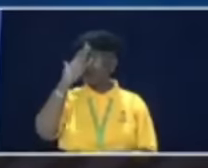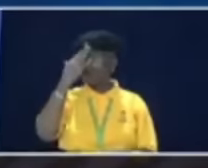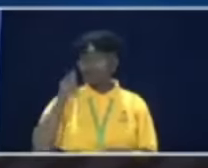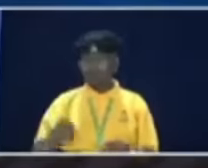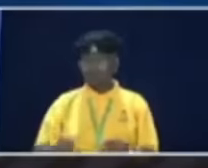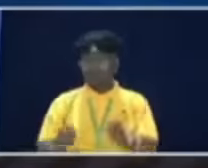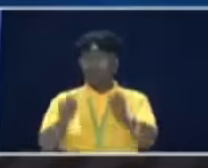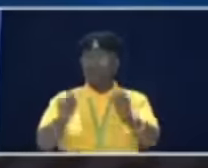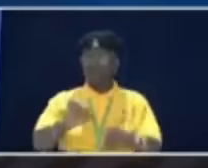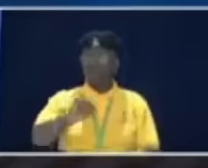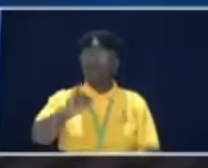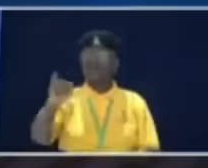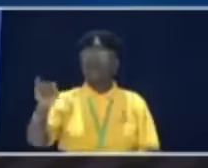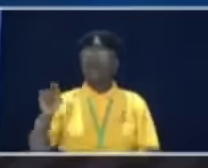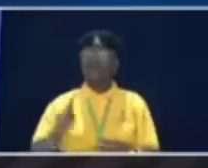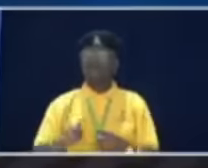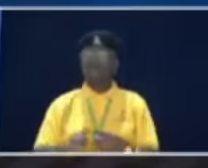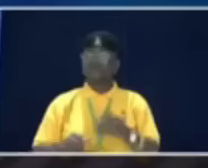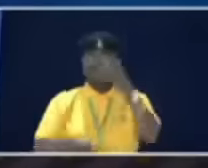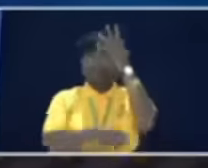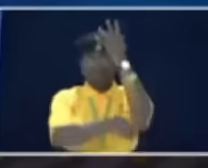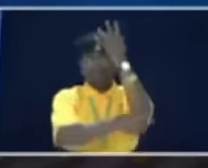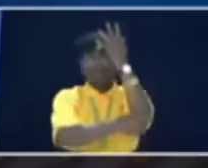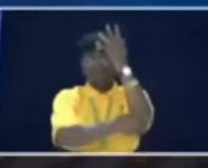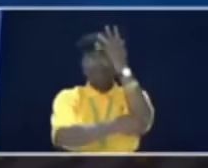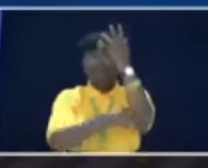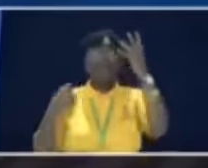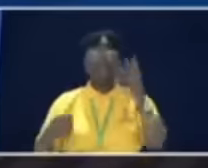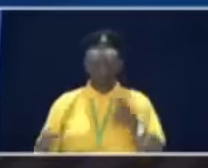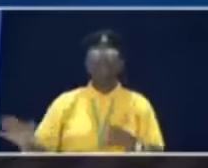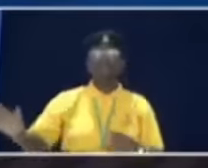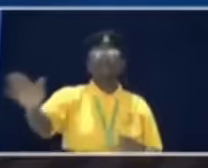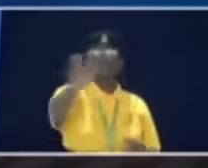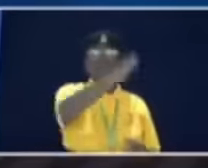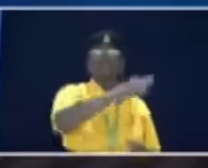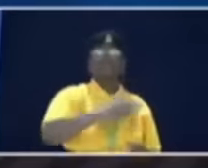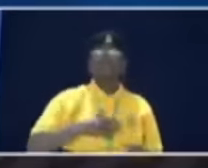trying to steal your destiny,